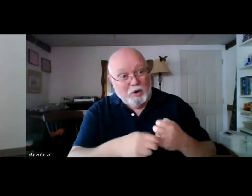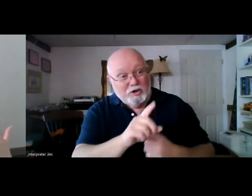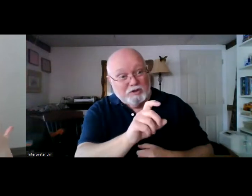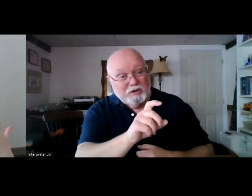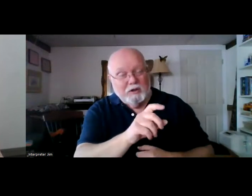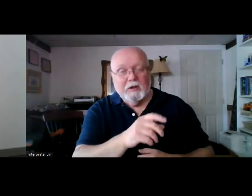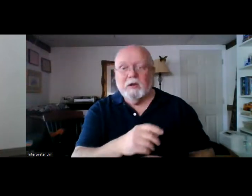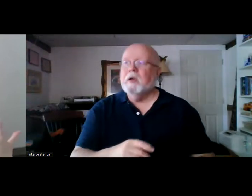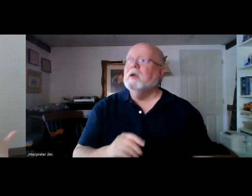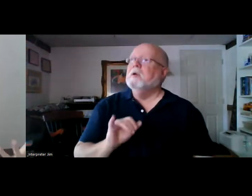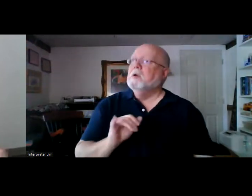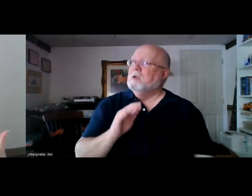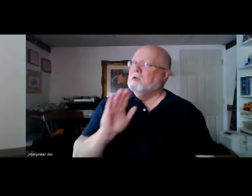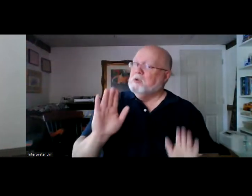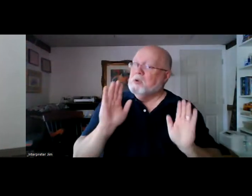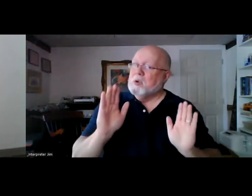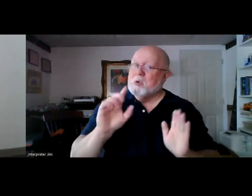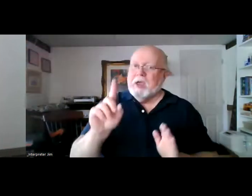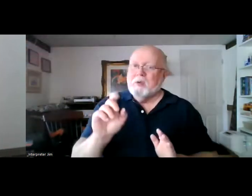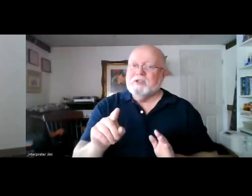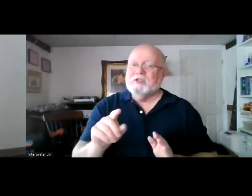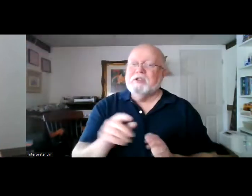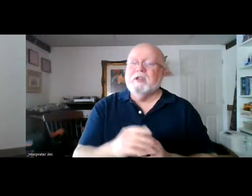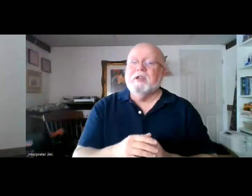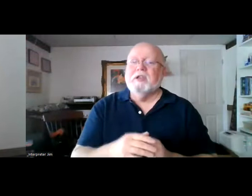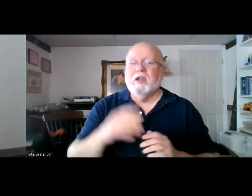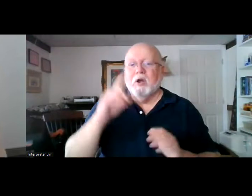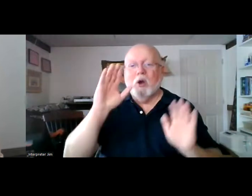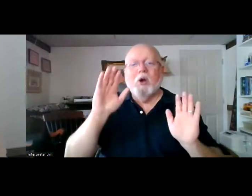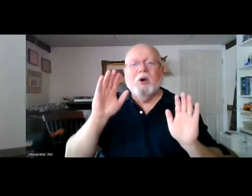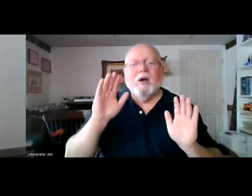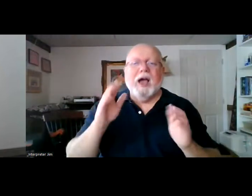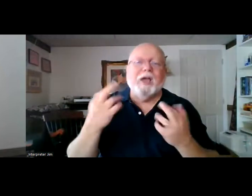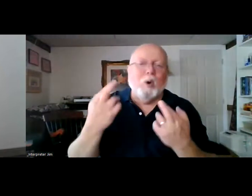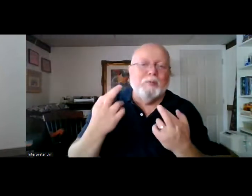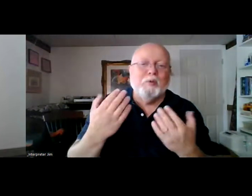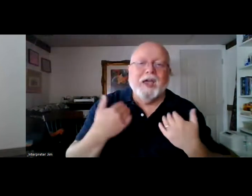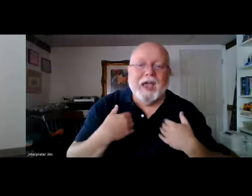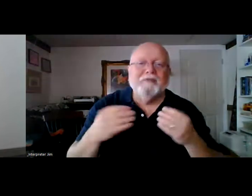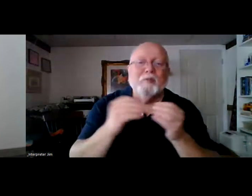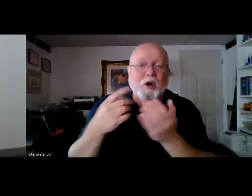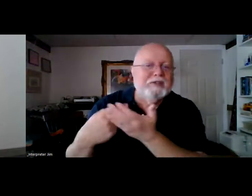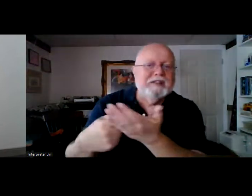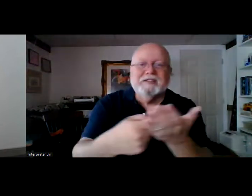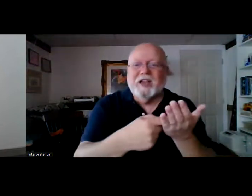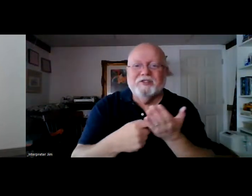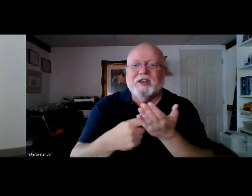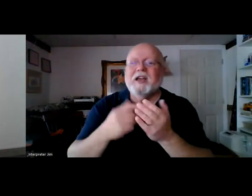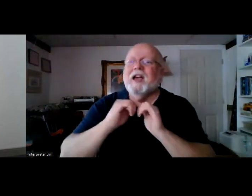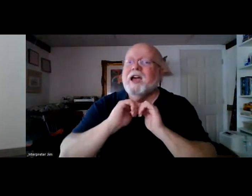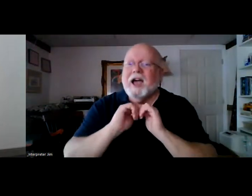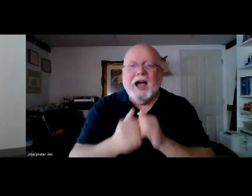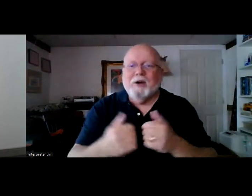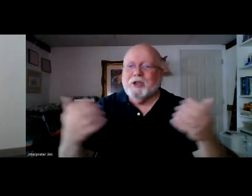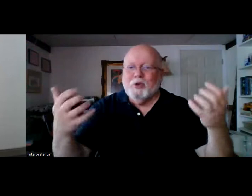questions, about really, and hoped that we would have a discussion. It's sort of like, how do you fit this all together? Which comes first, sort